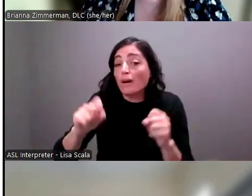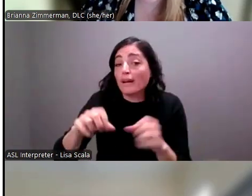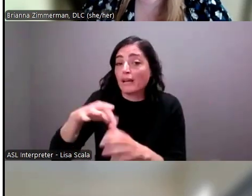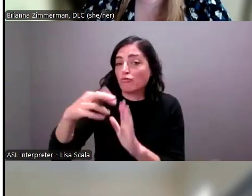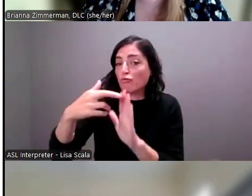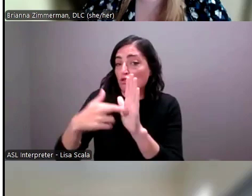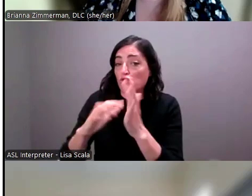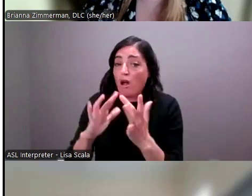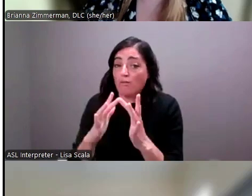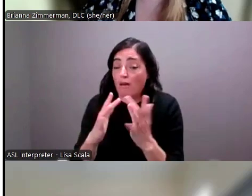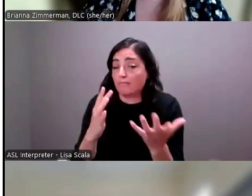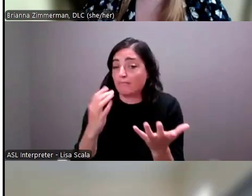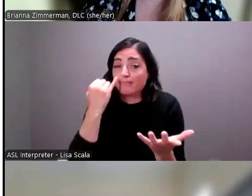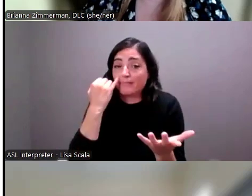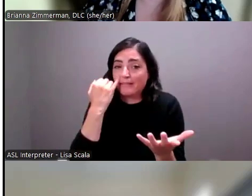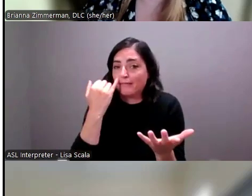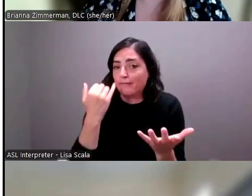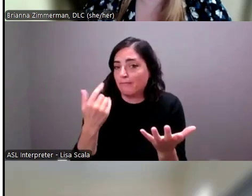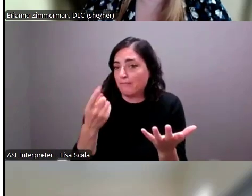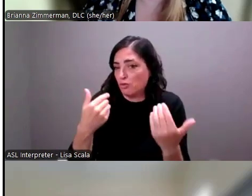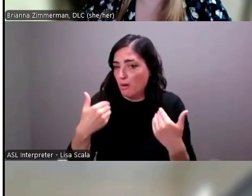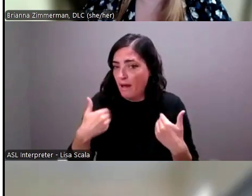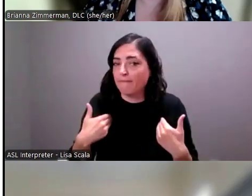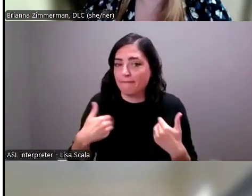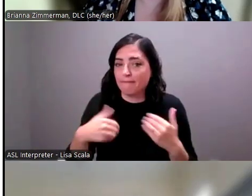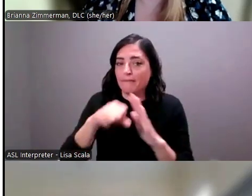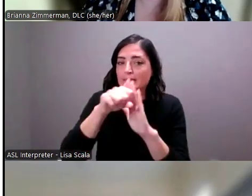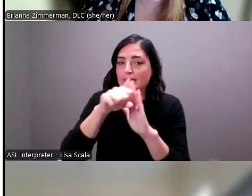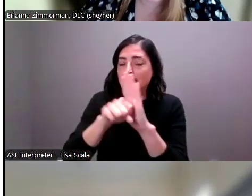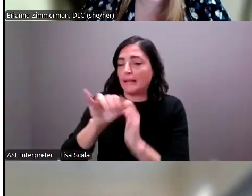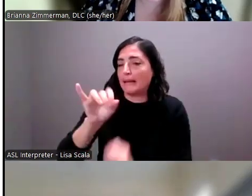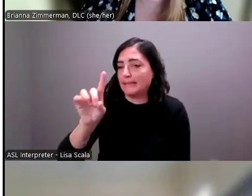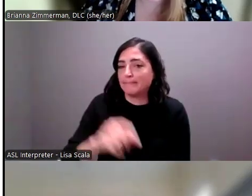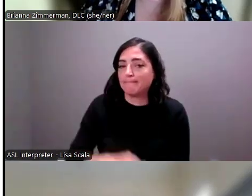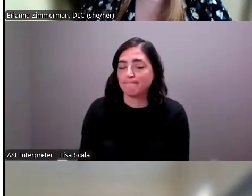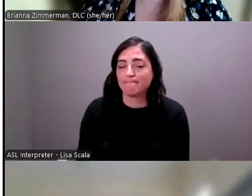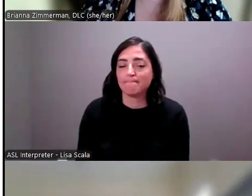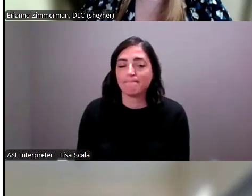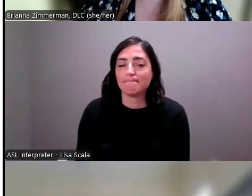online if you have one of those state issued IDs.